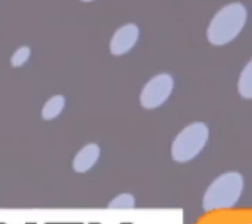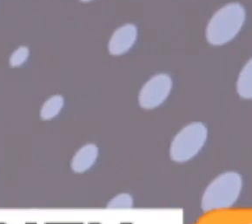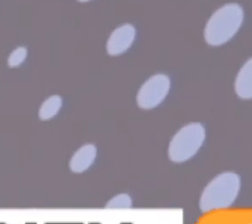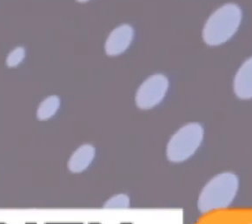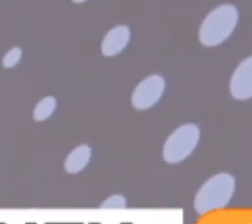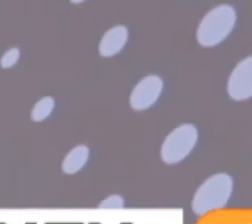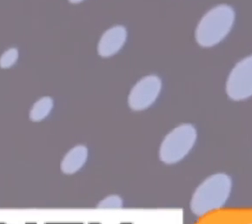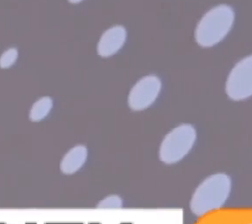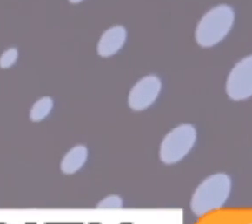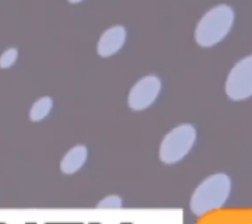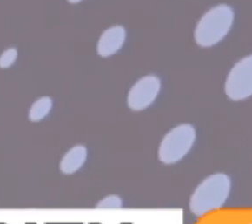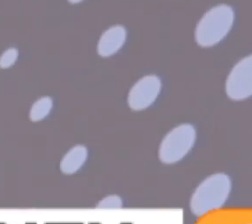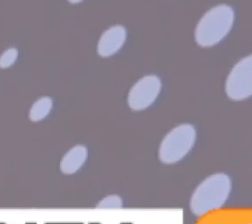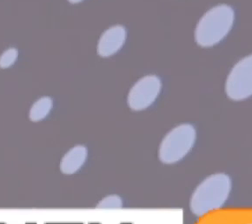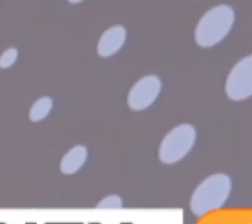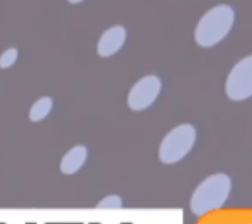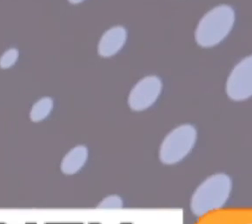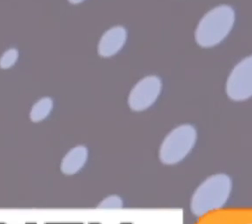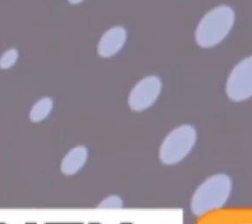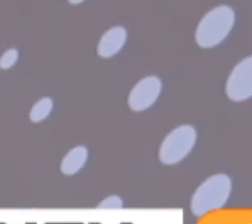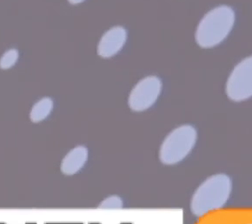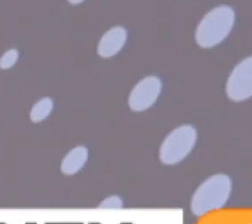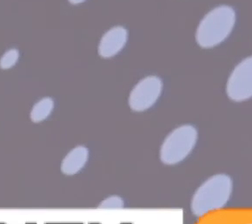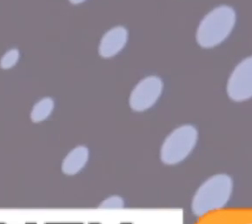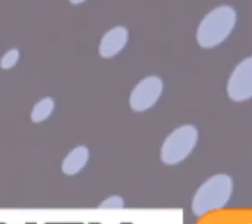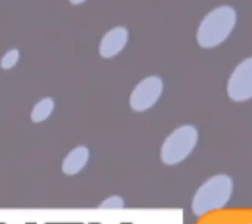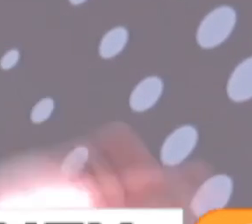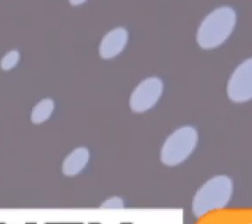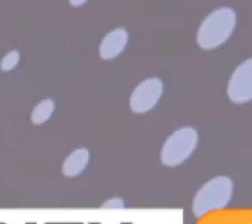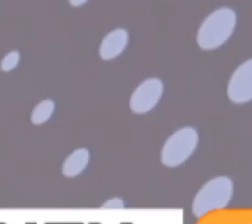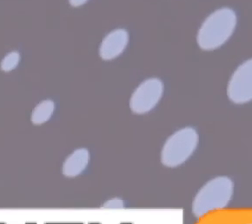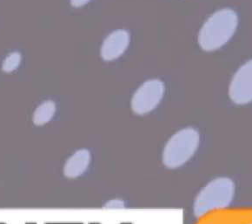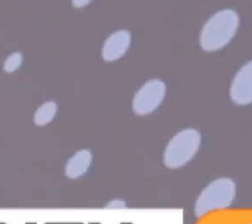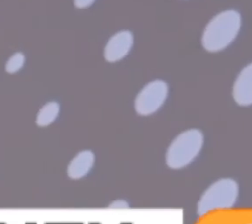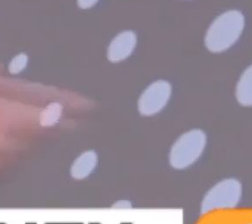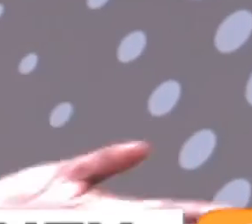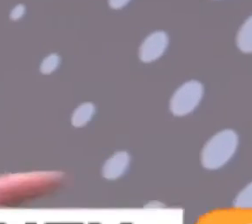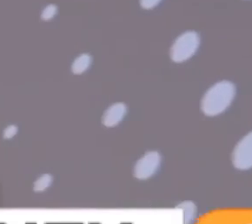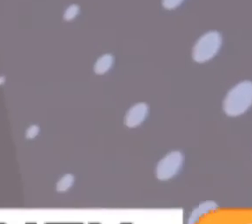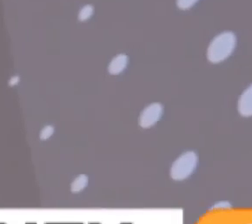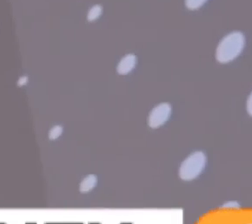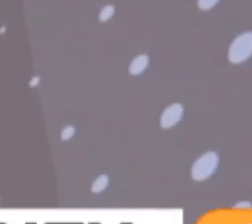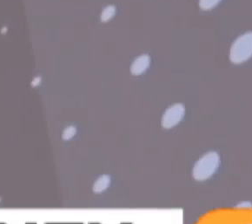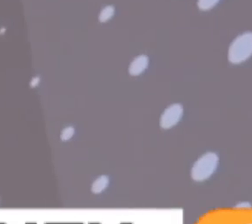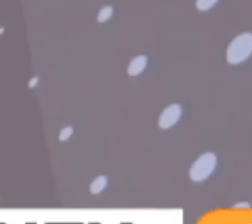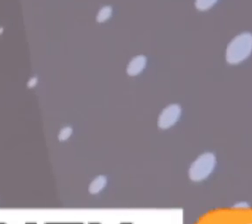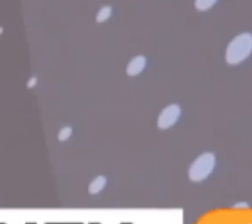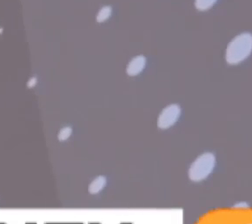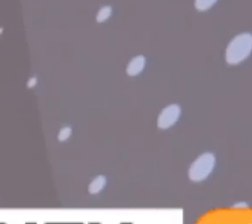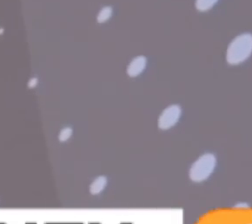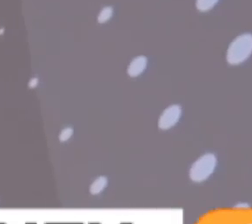hearts and minds. You're telling them there's a possibility, then there's no possibility, there's a possibility, there's no possibility.